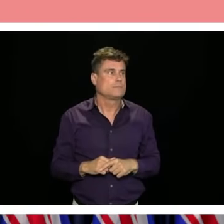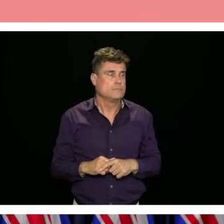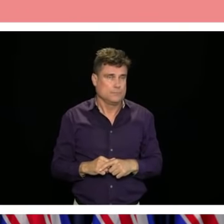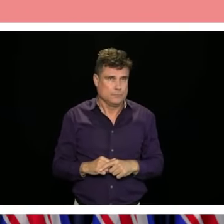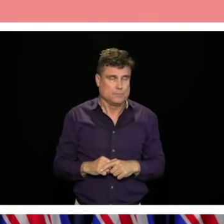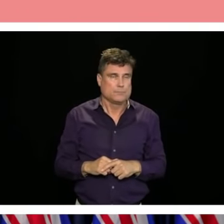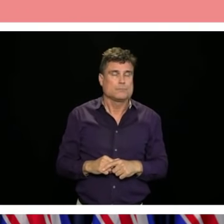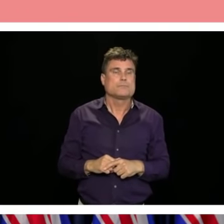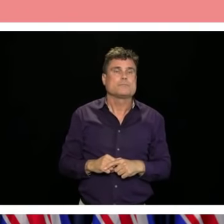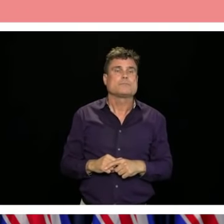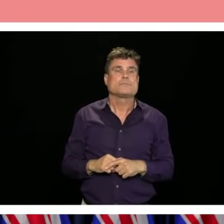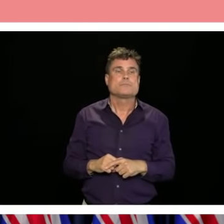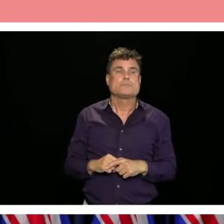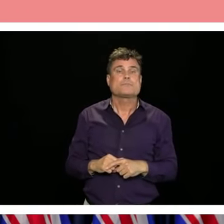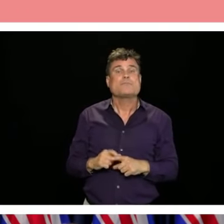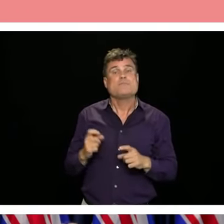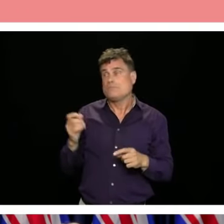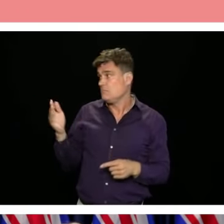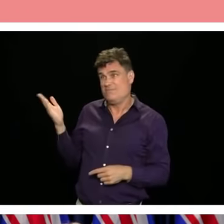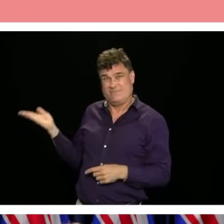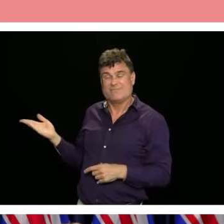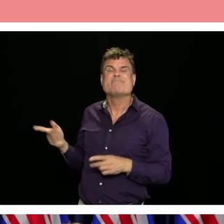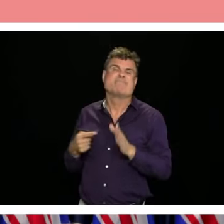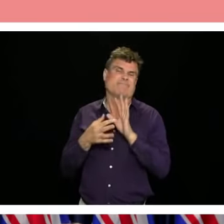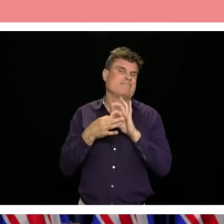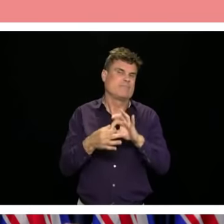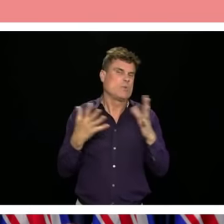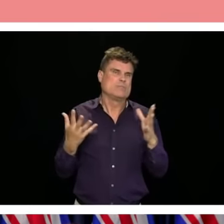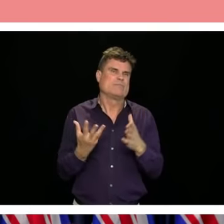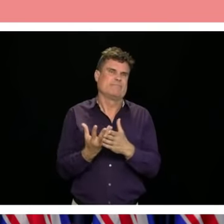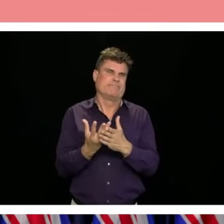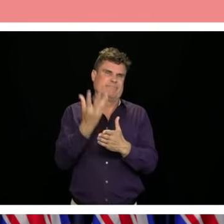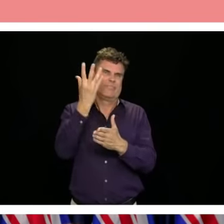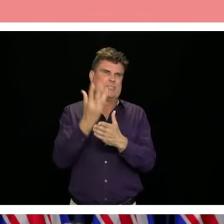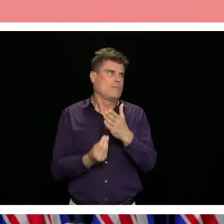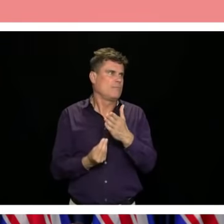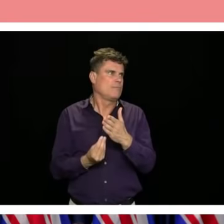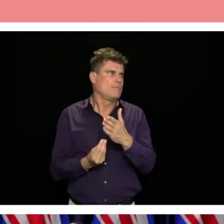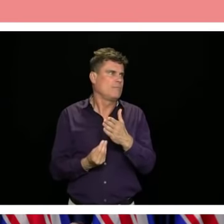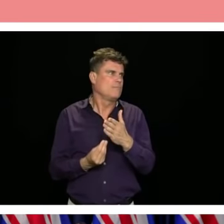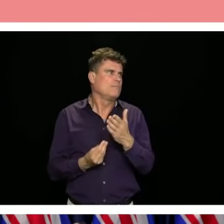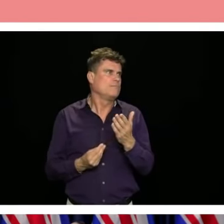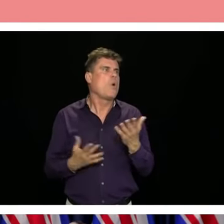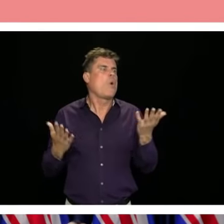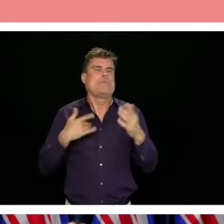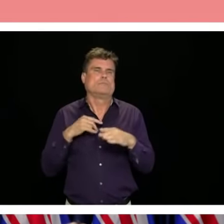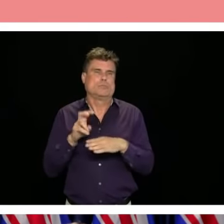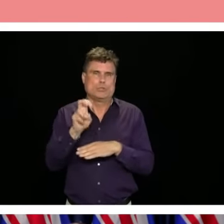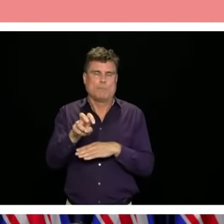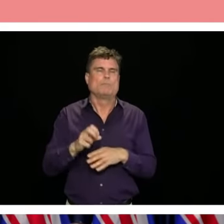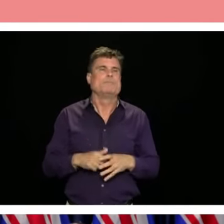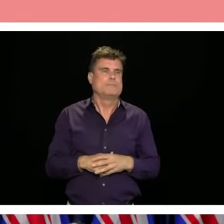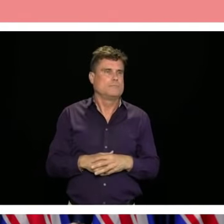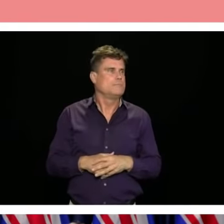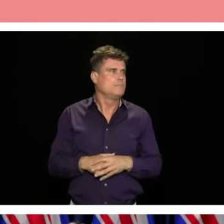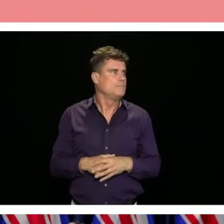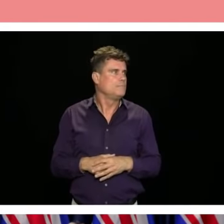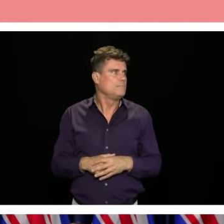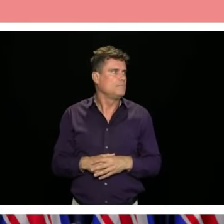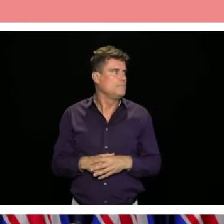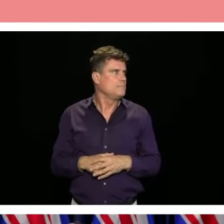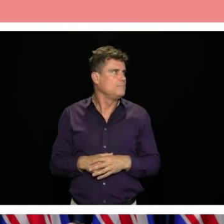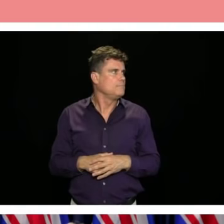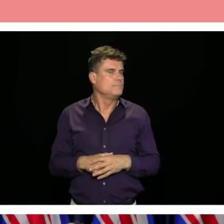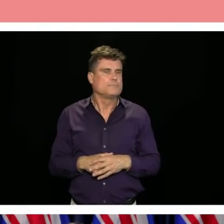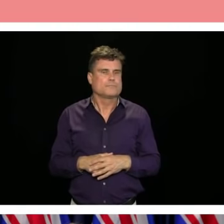other countries compared to BC, and BC compared to a number of other provinces. And again, reflects what we have done to try